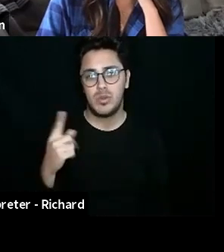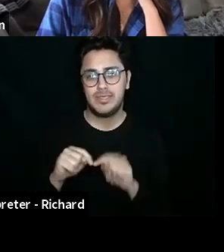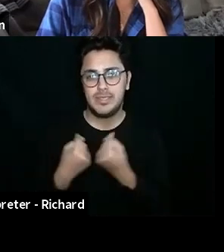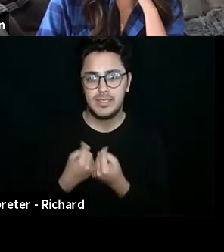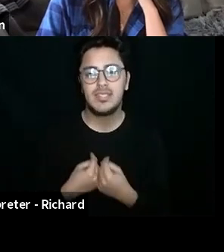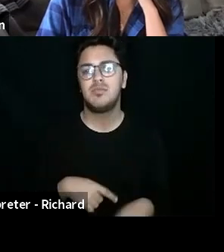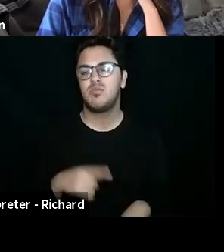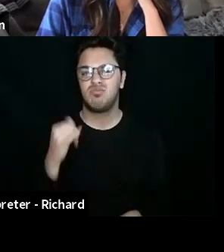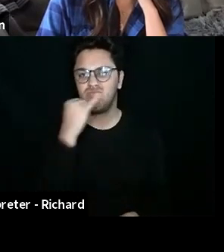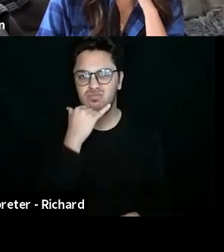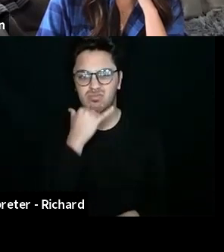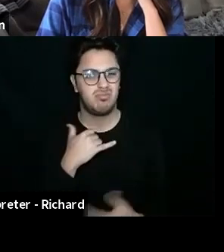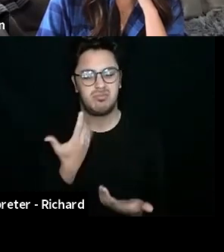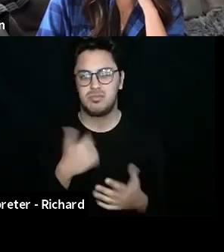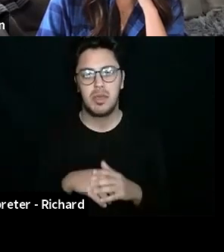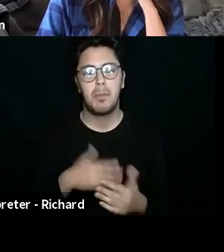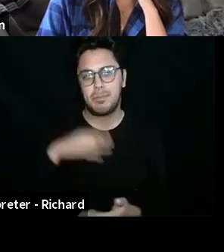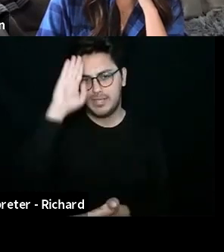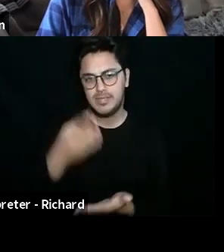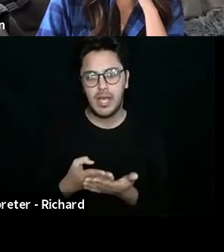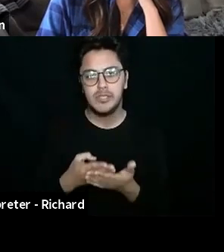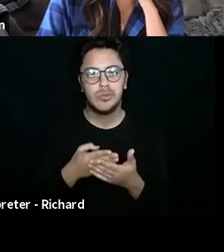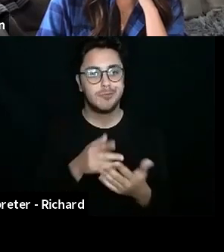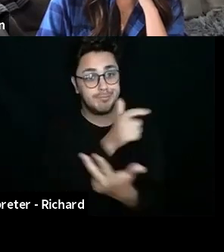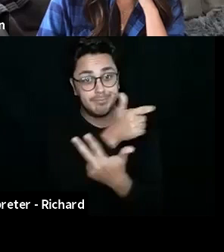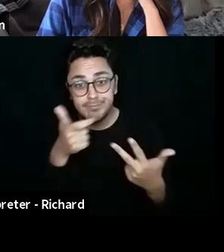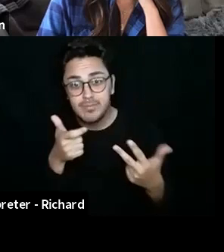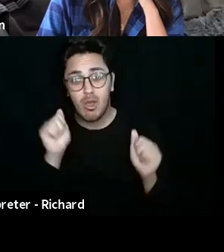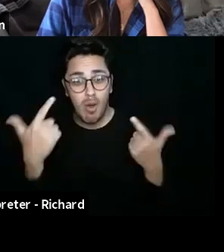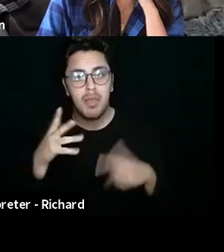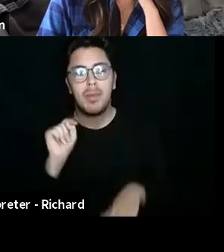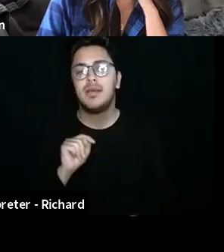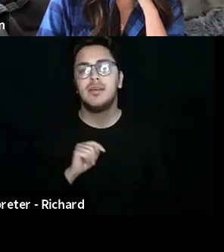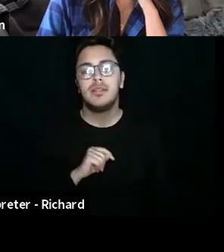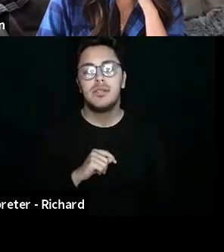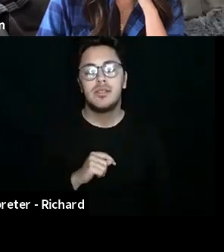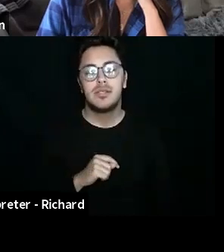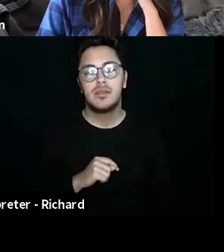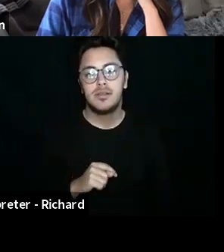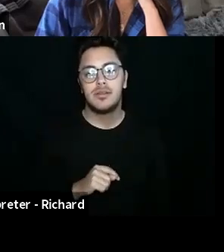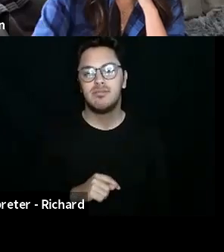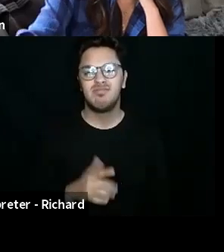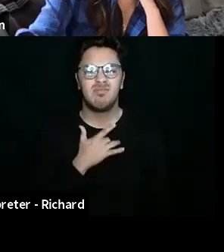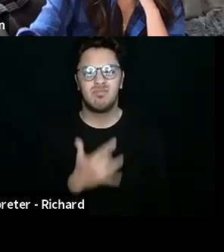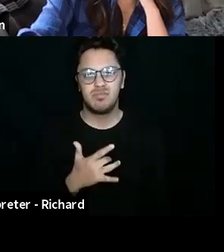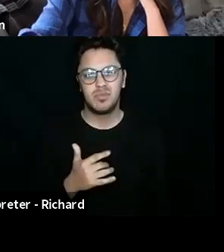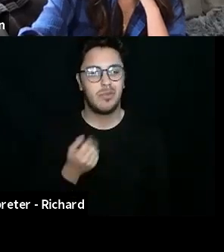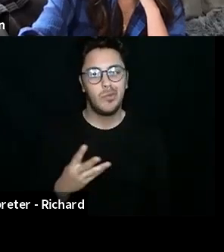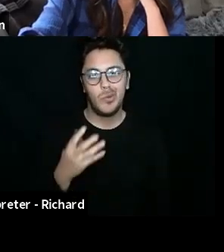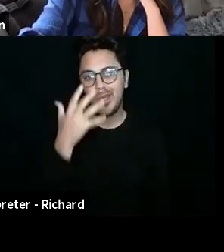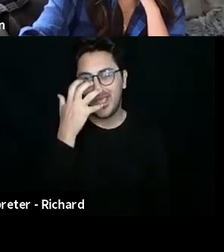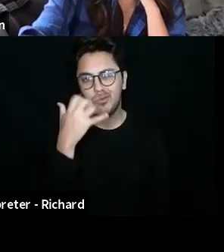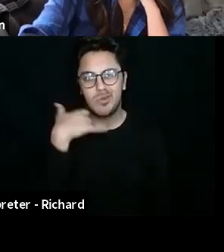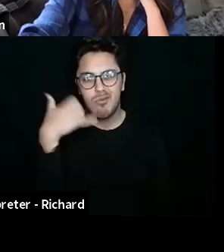know, whatever. Like I said, my sons were doing the play-by-play. Normally it would have been just like a couple of angry phone calls on the radio